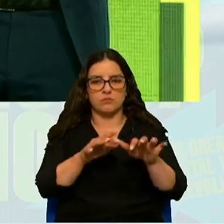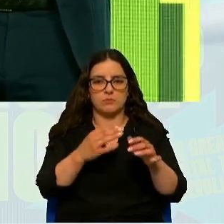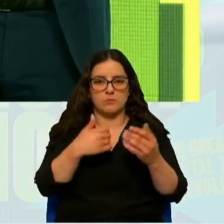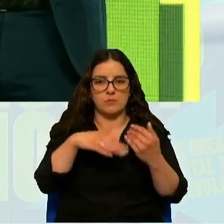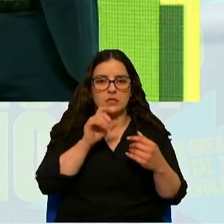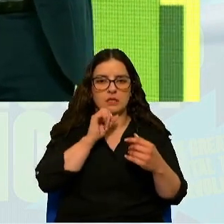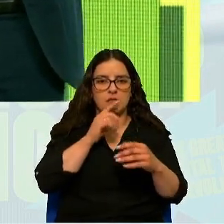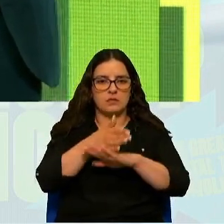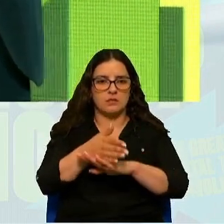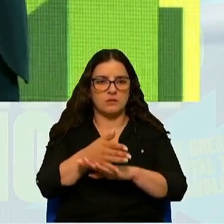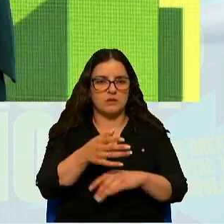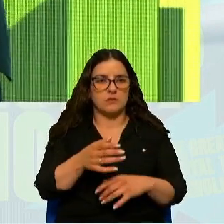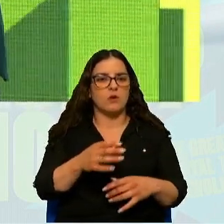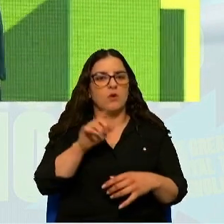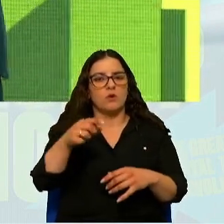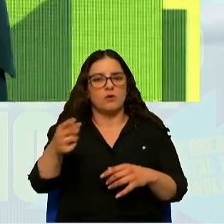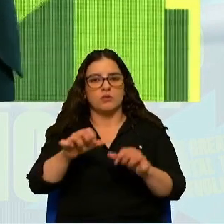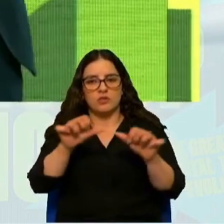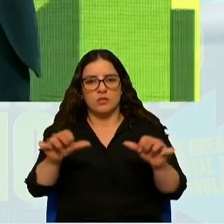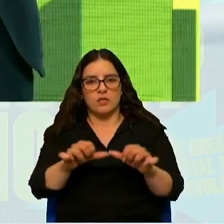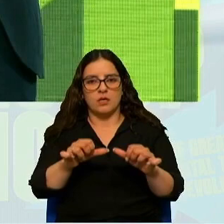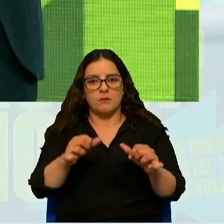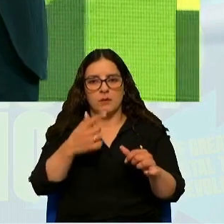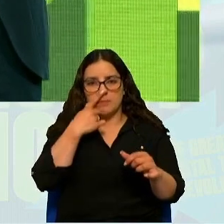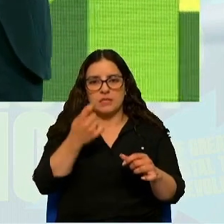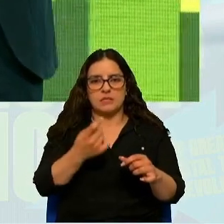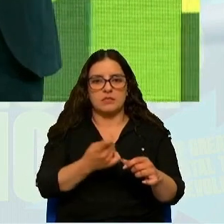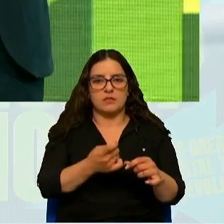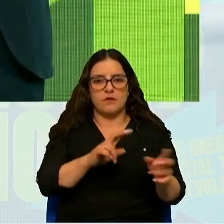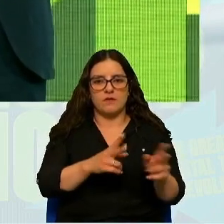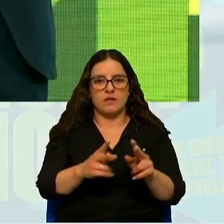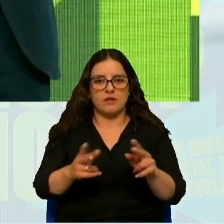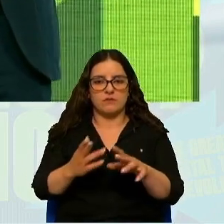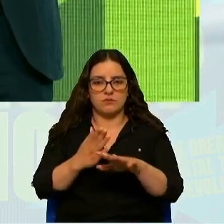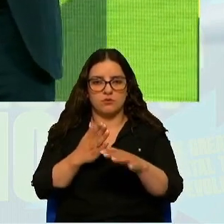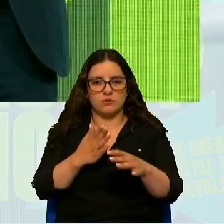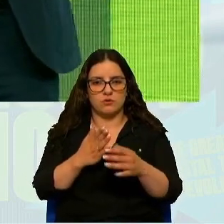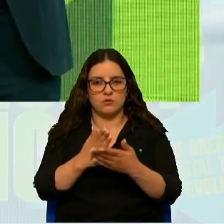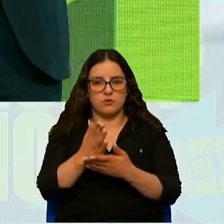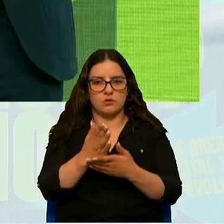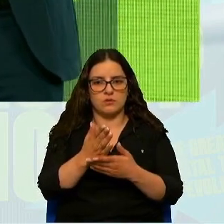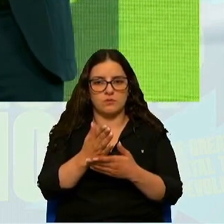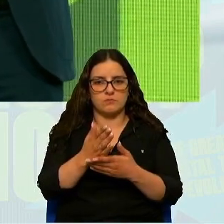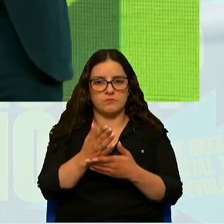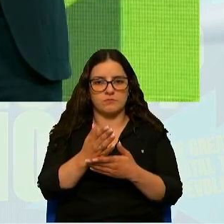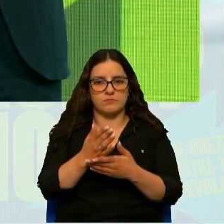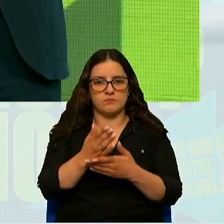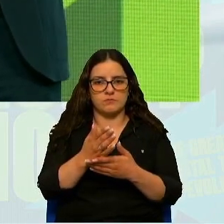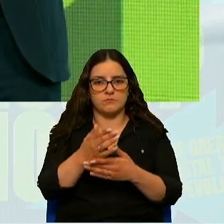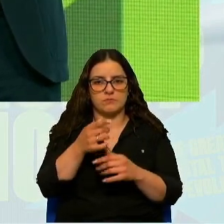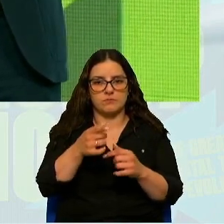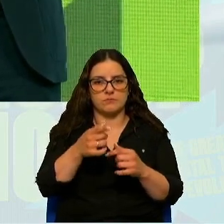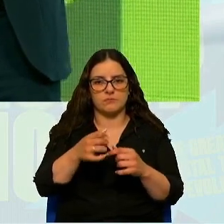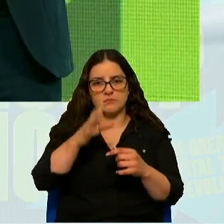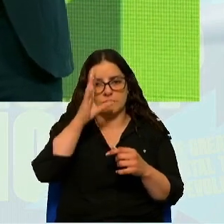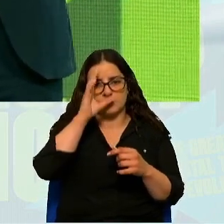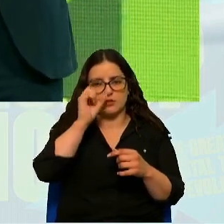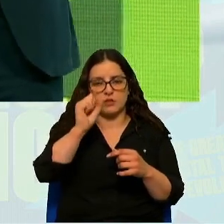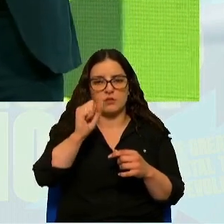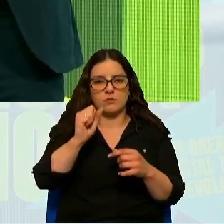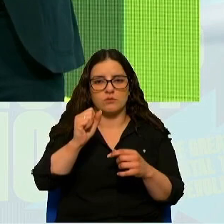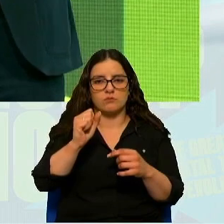access to it. Another system is that of continuous variables system. What we send technically is